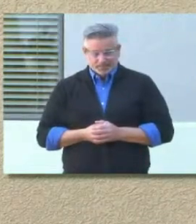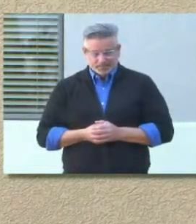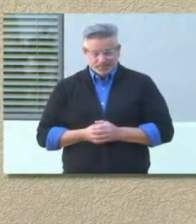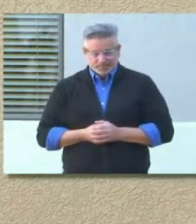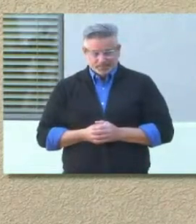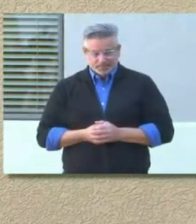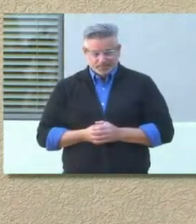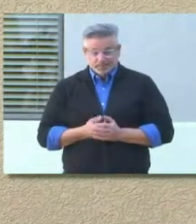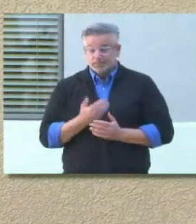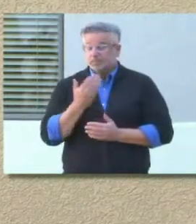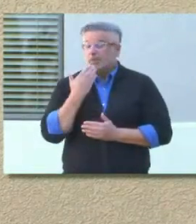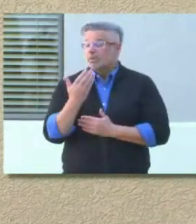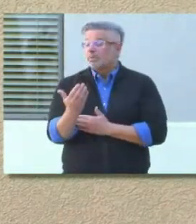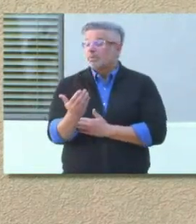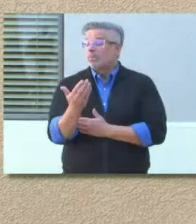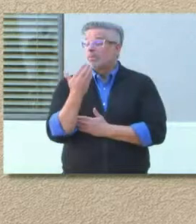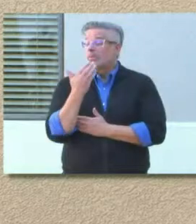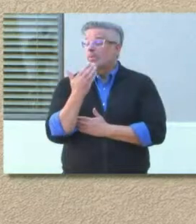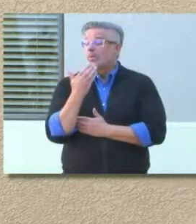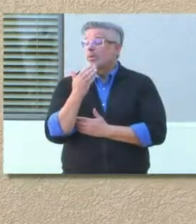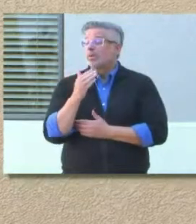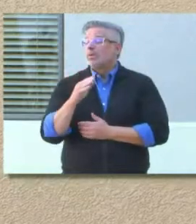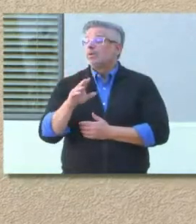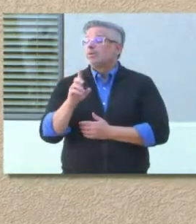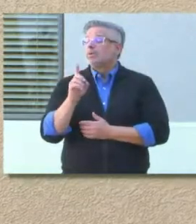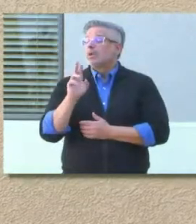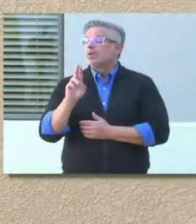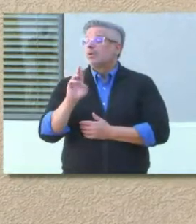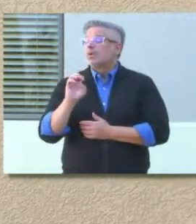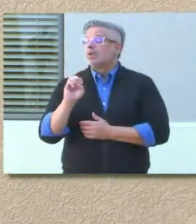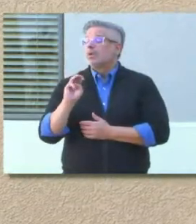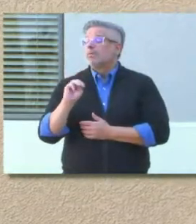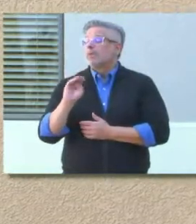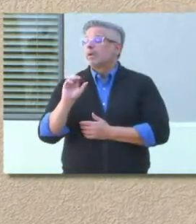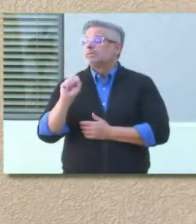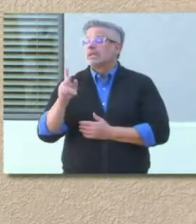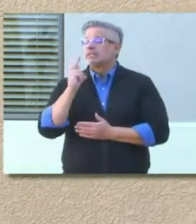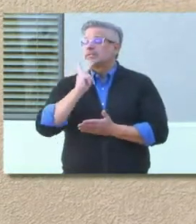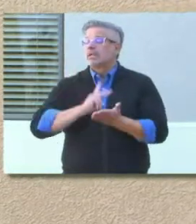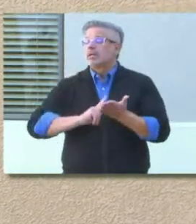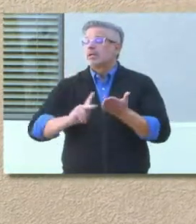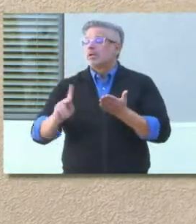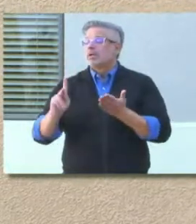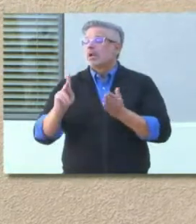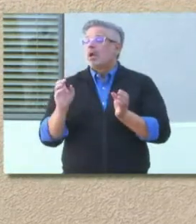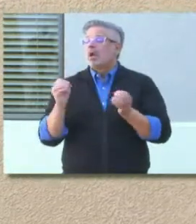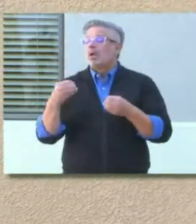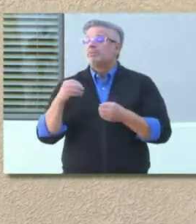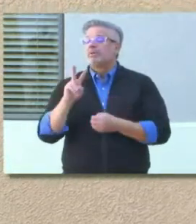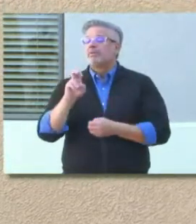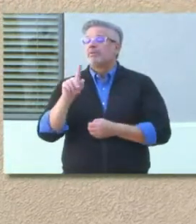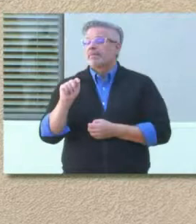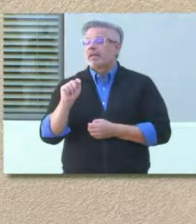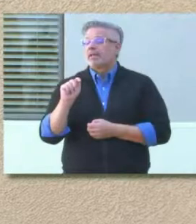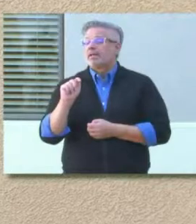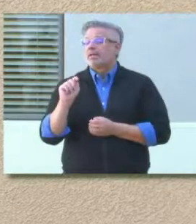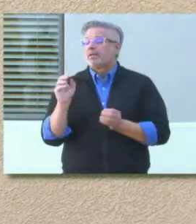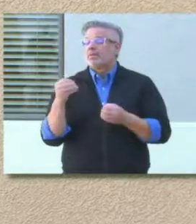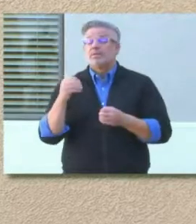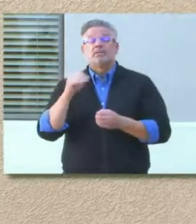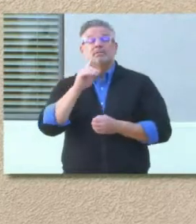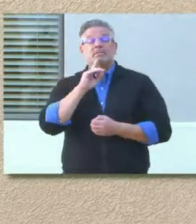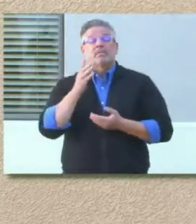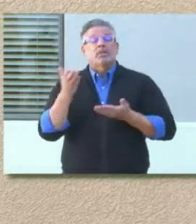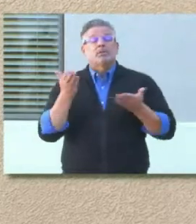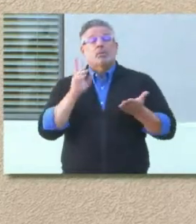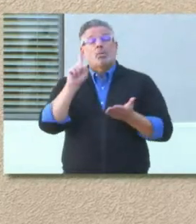Good morning, everyone. I'm Dr. Vito Imbasciani. I'm the Secretary of the California Department of Veterans Affairs, and it's my mission to